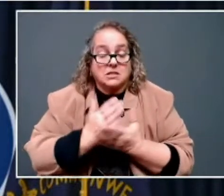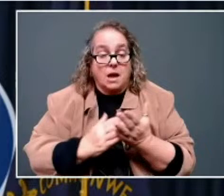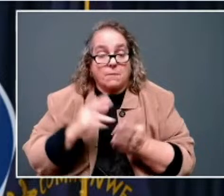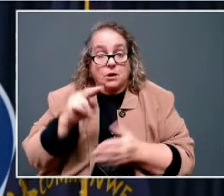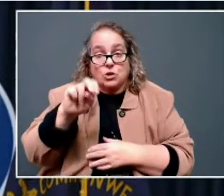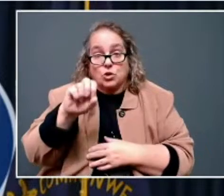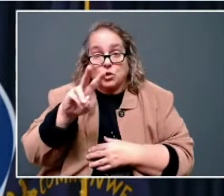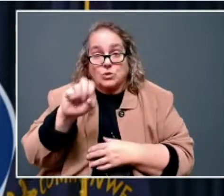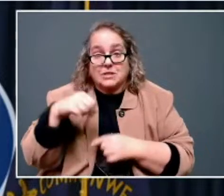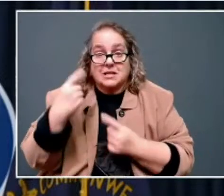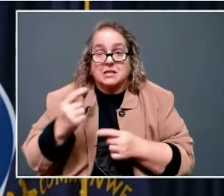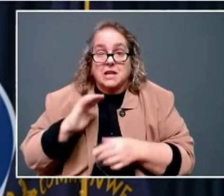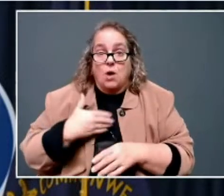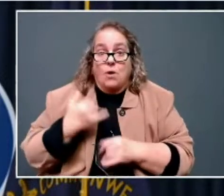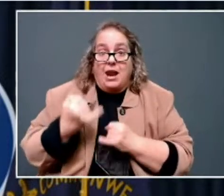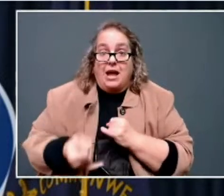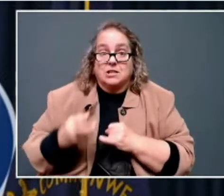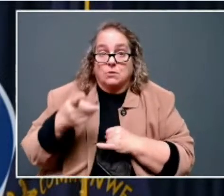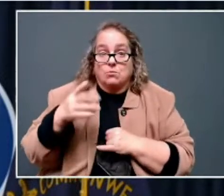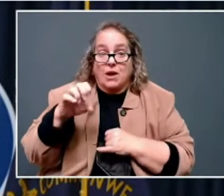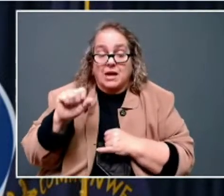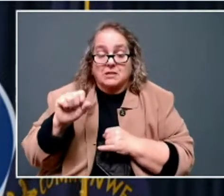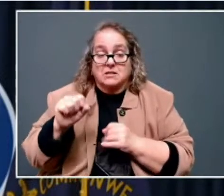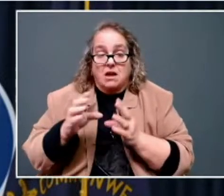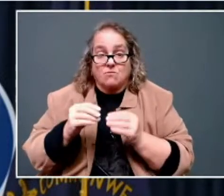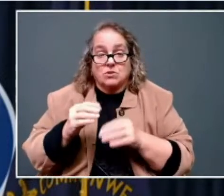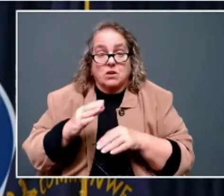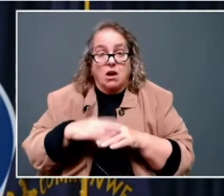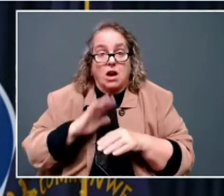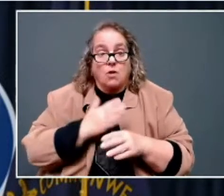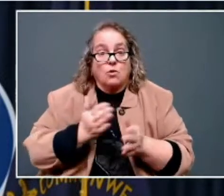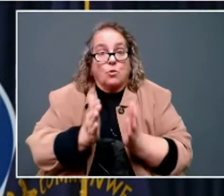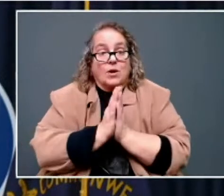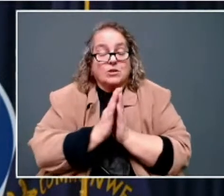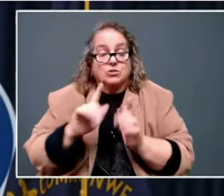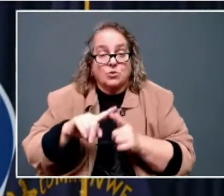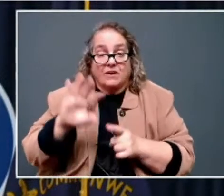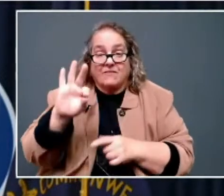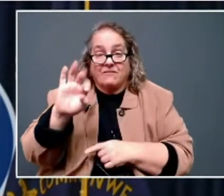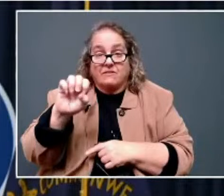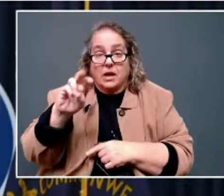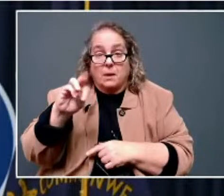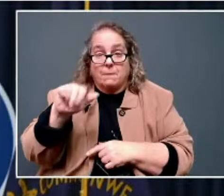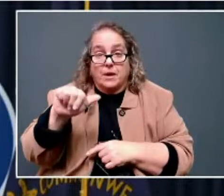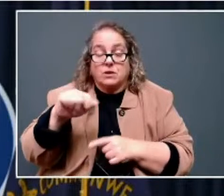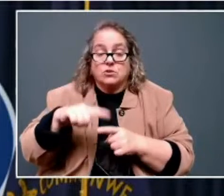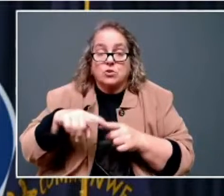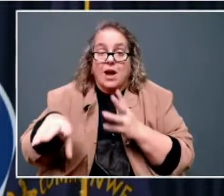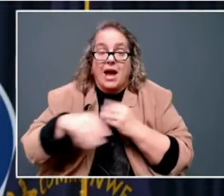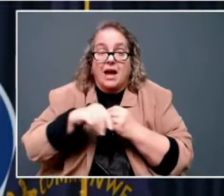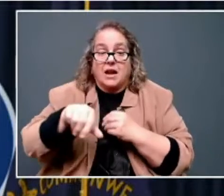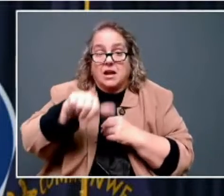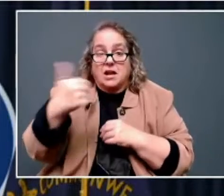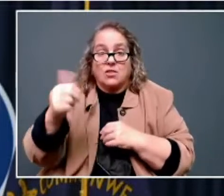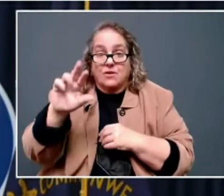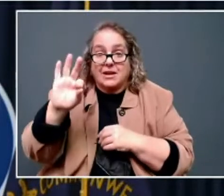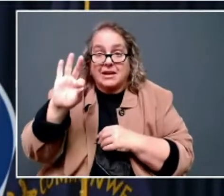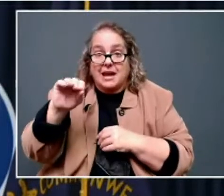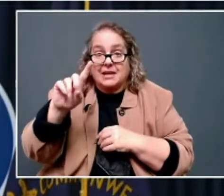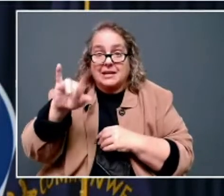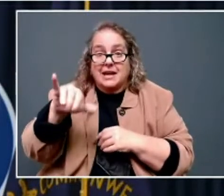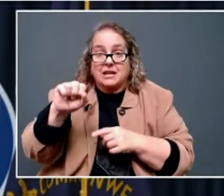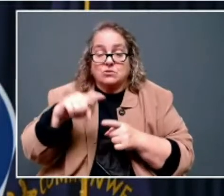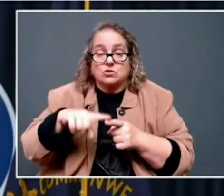press conference on our request to FEMA to add another 90 days to the 100%